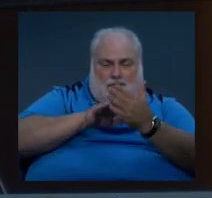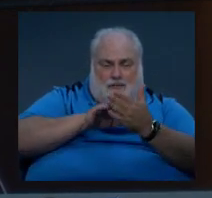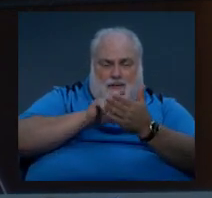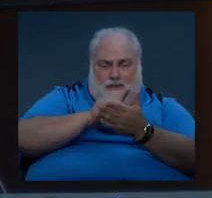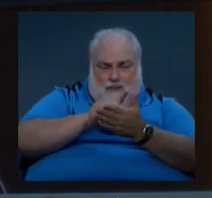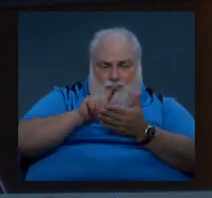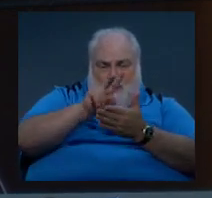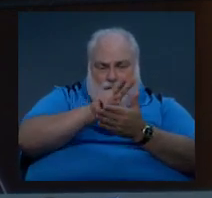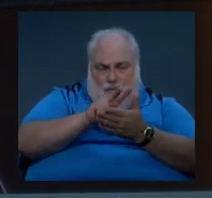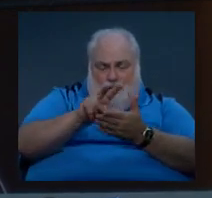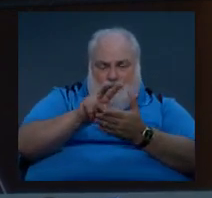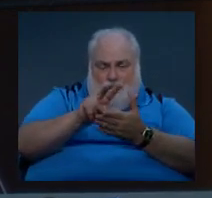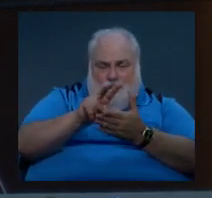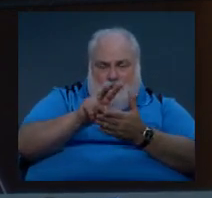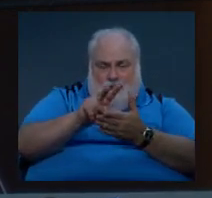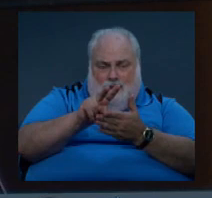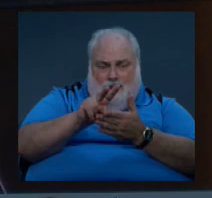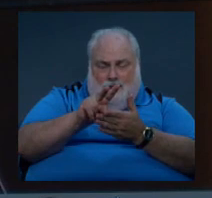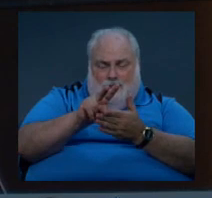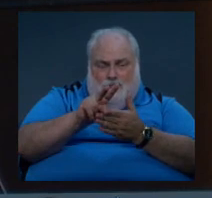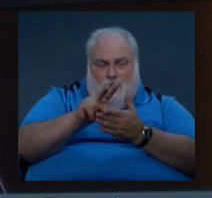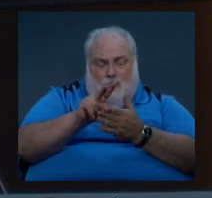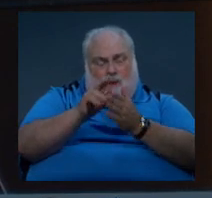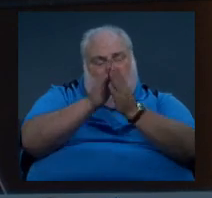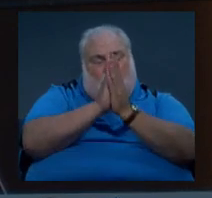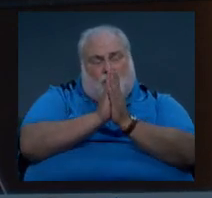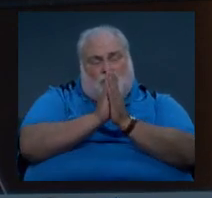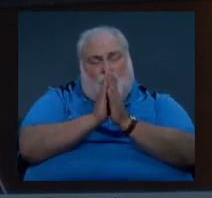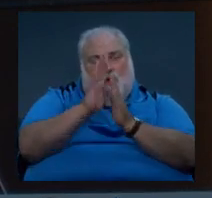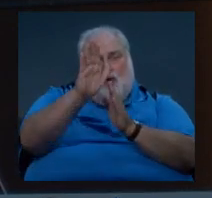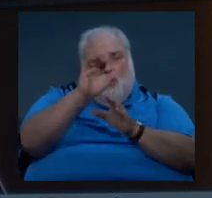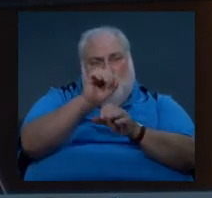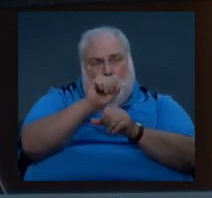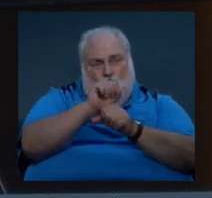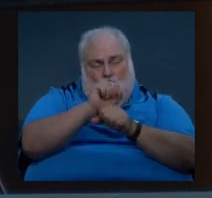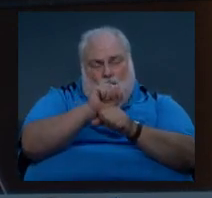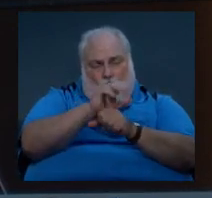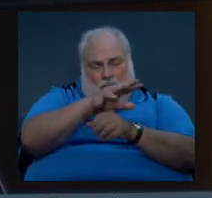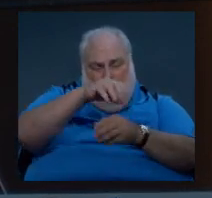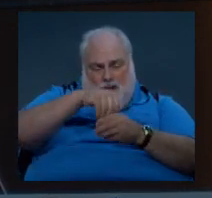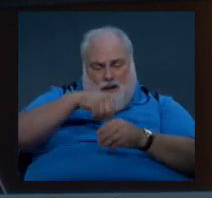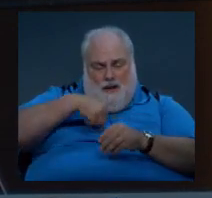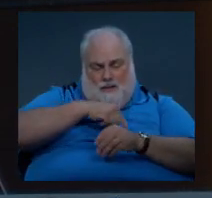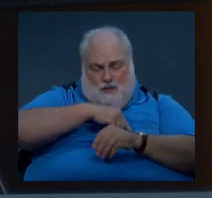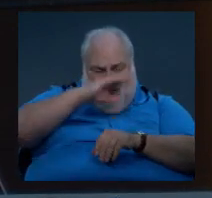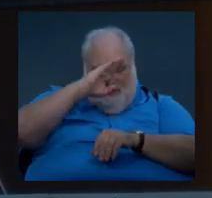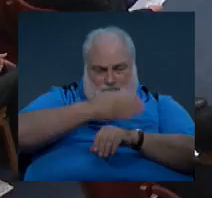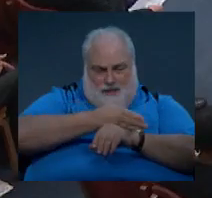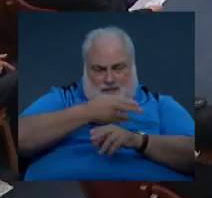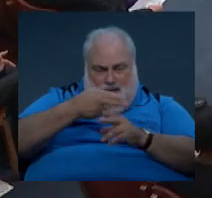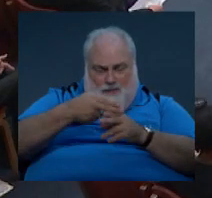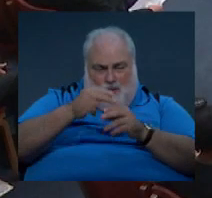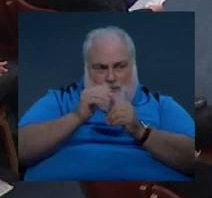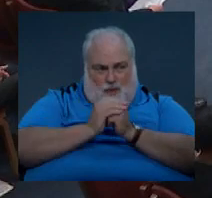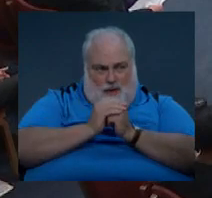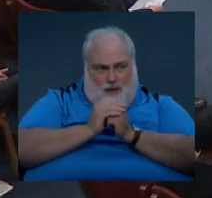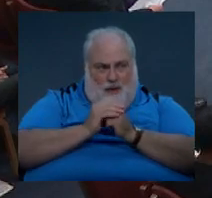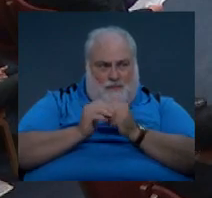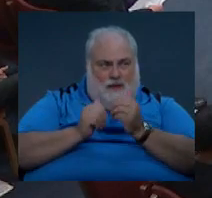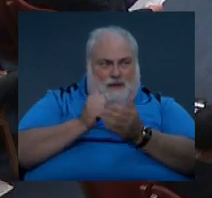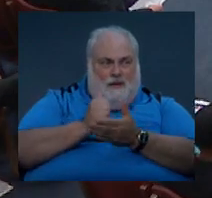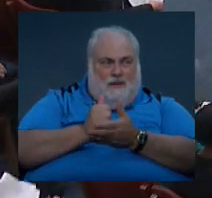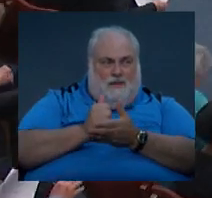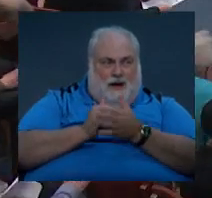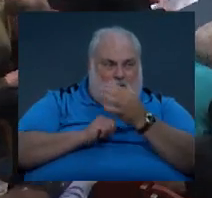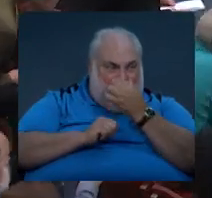weeks. Please let us seek your will in all that we do this evening. In your Son's name we pray. Amen. Amen. Please stand